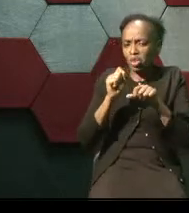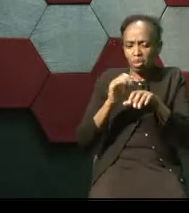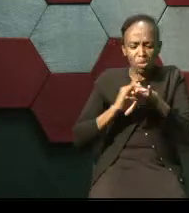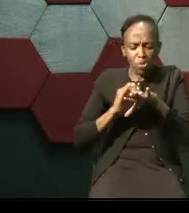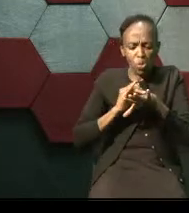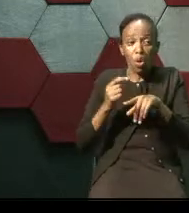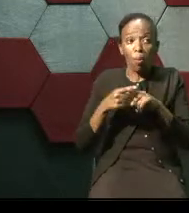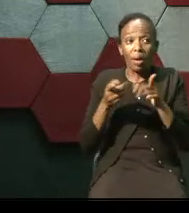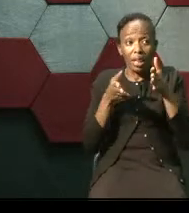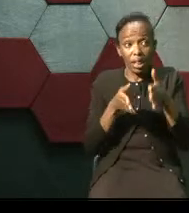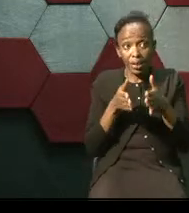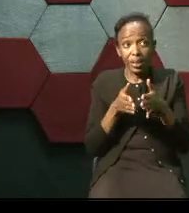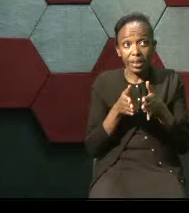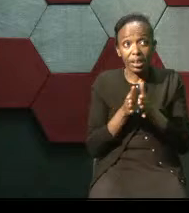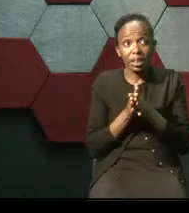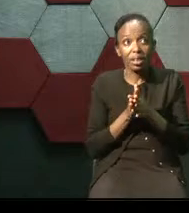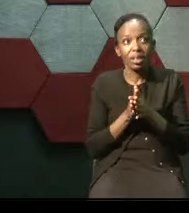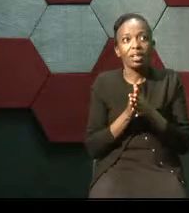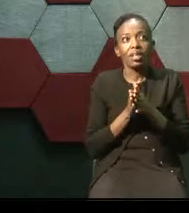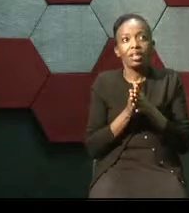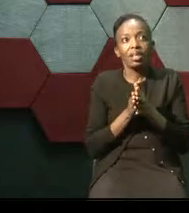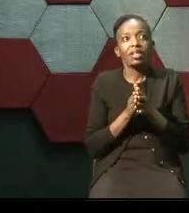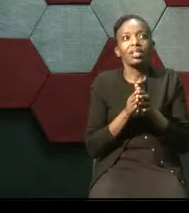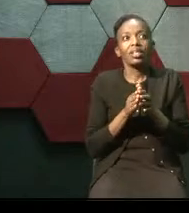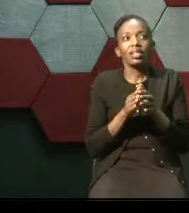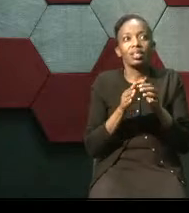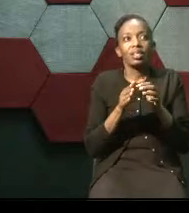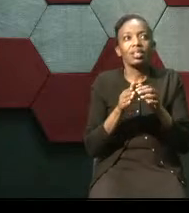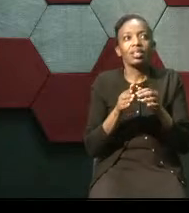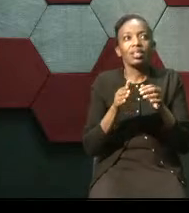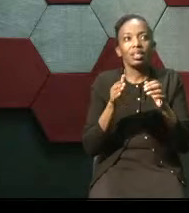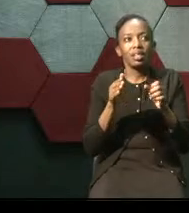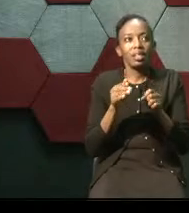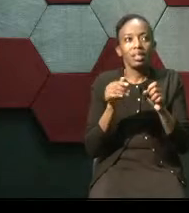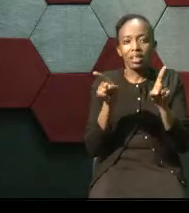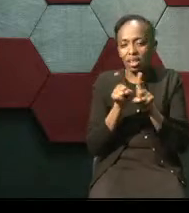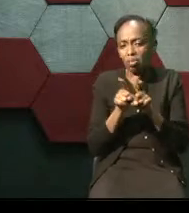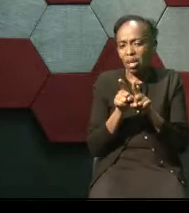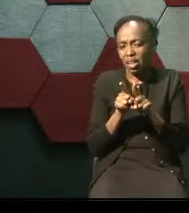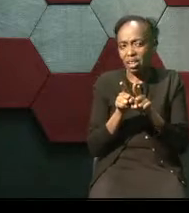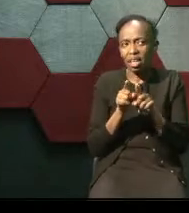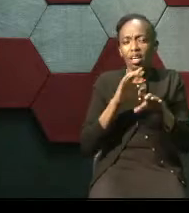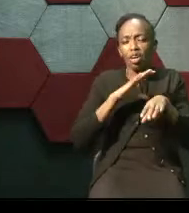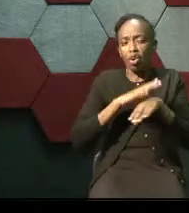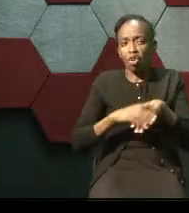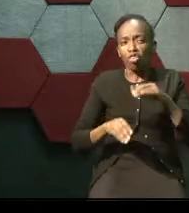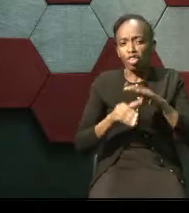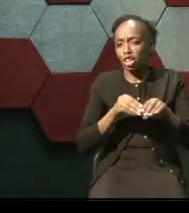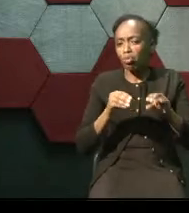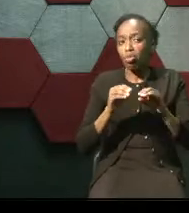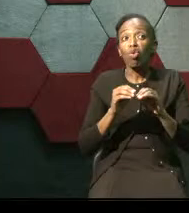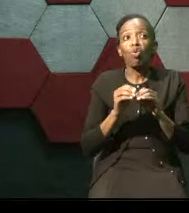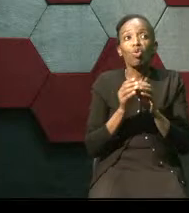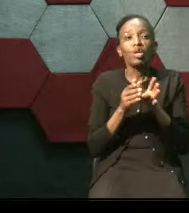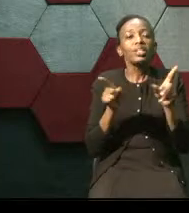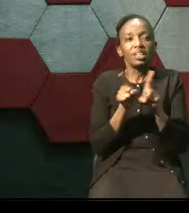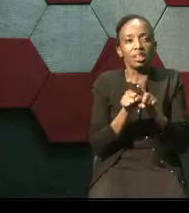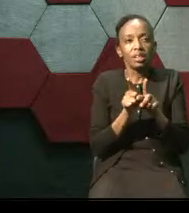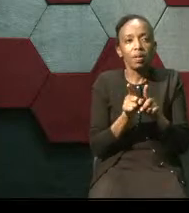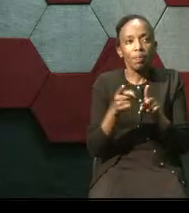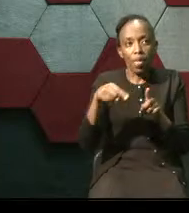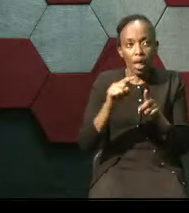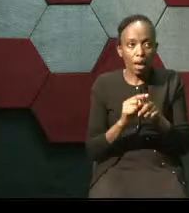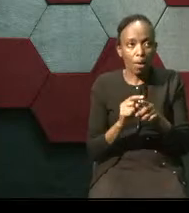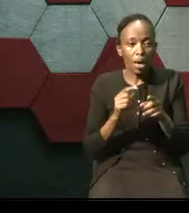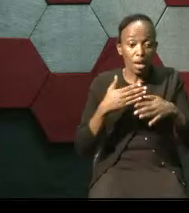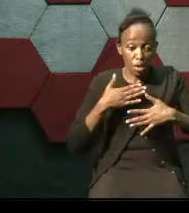our rapid Covix breathalyzer, it is not invasive as nasal swabs. And also,